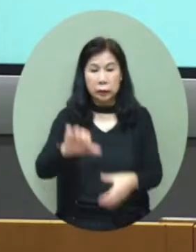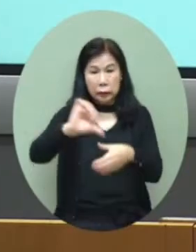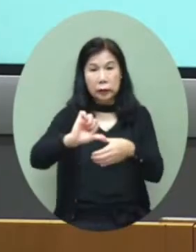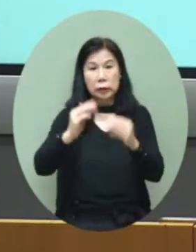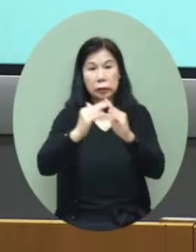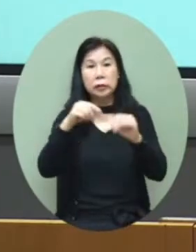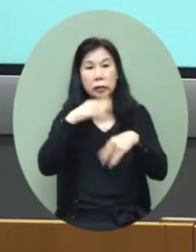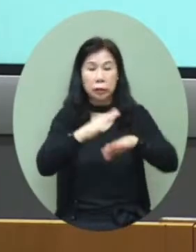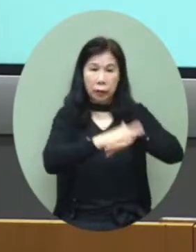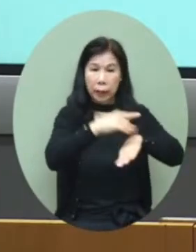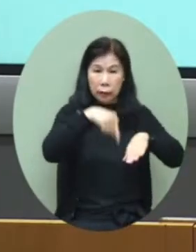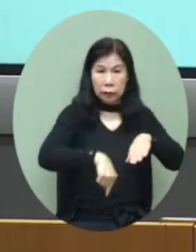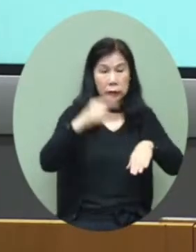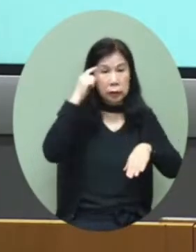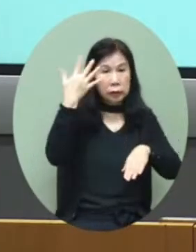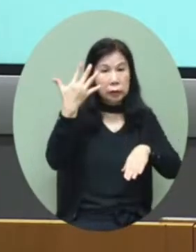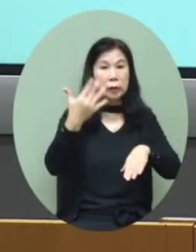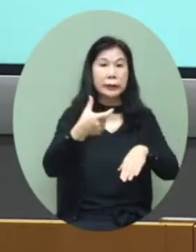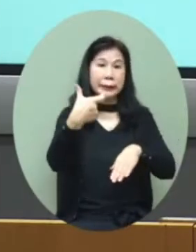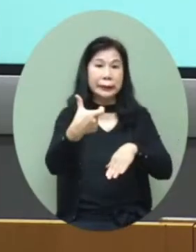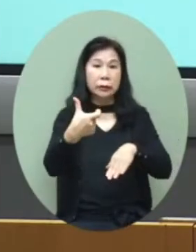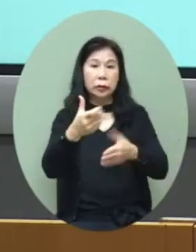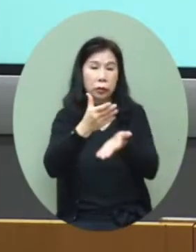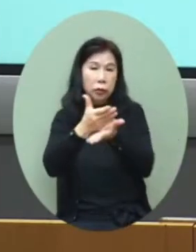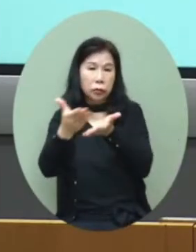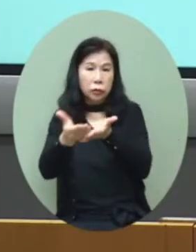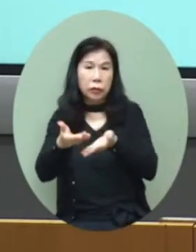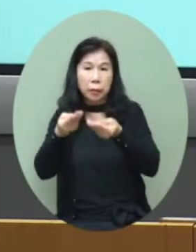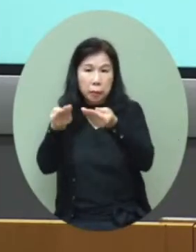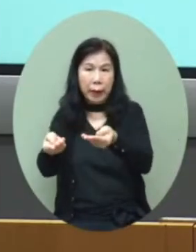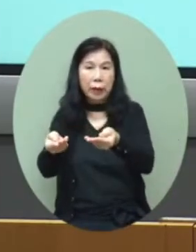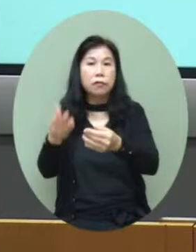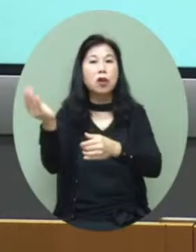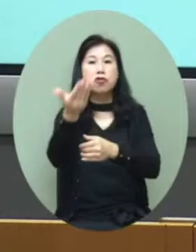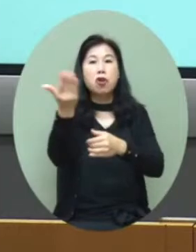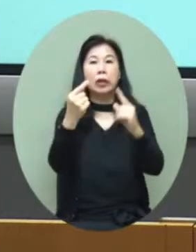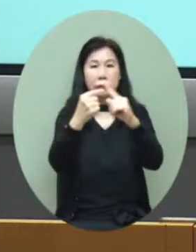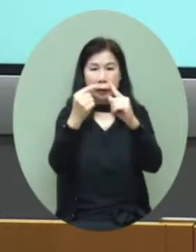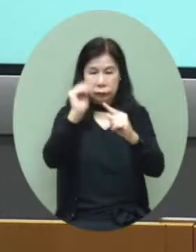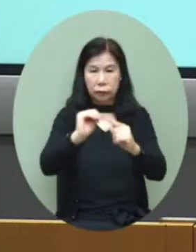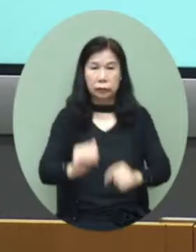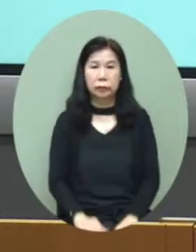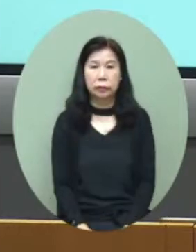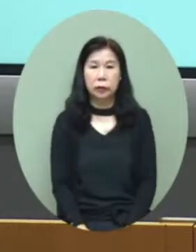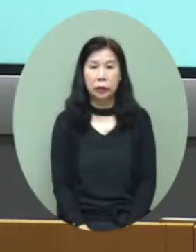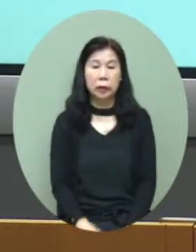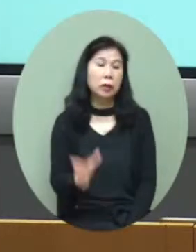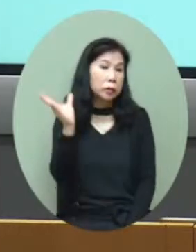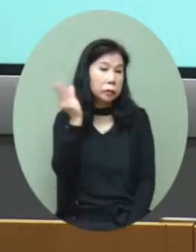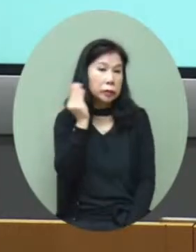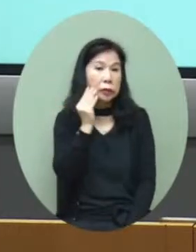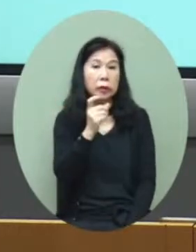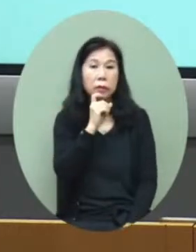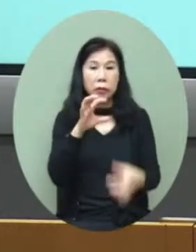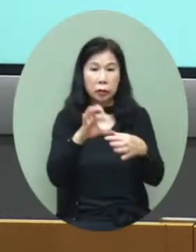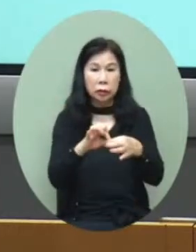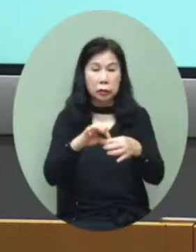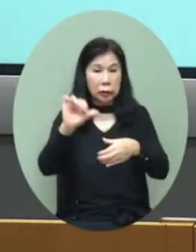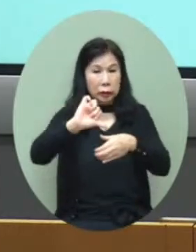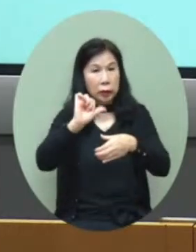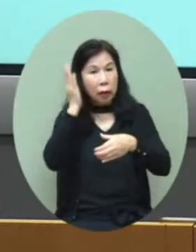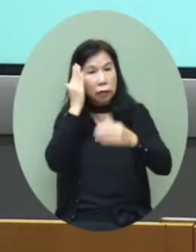hotel system, thereby resulting in a shortening of stay in these